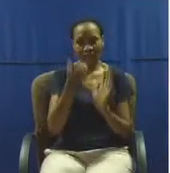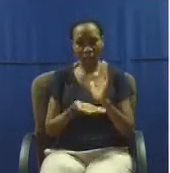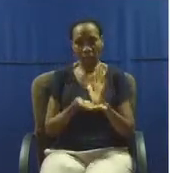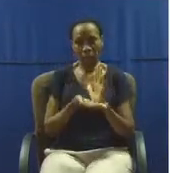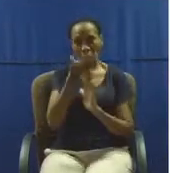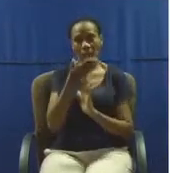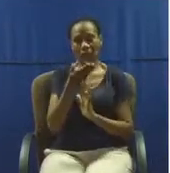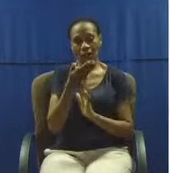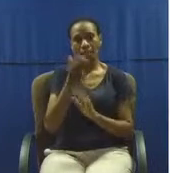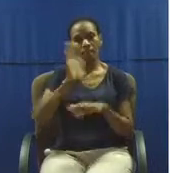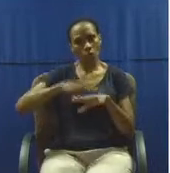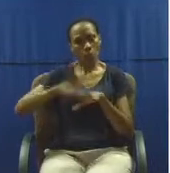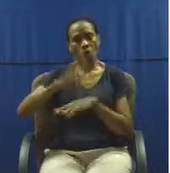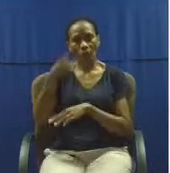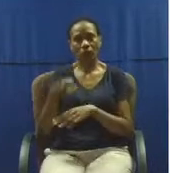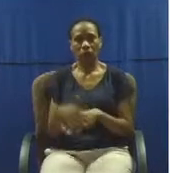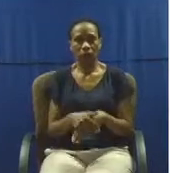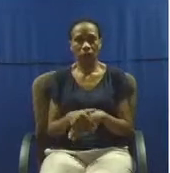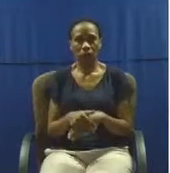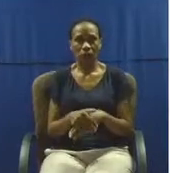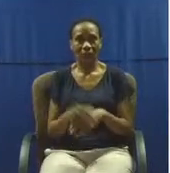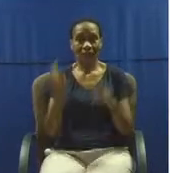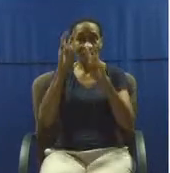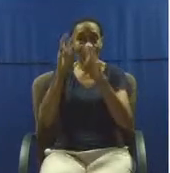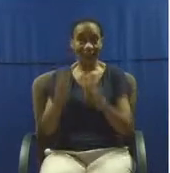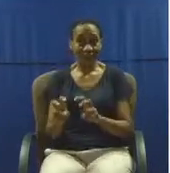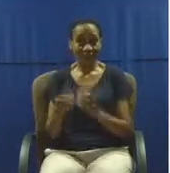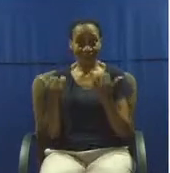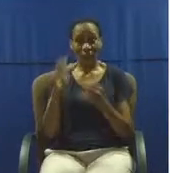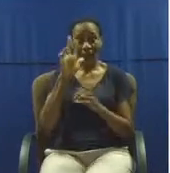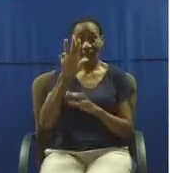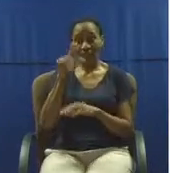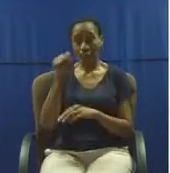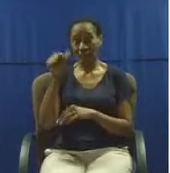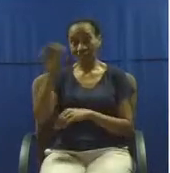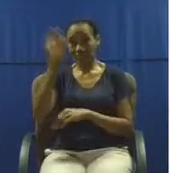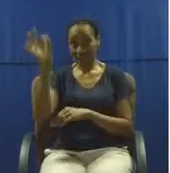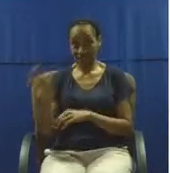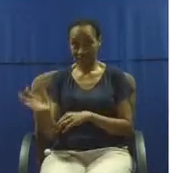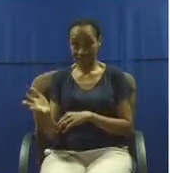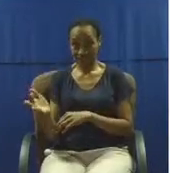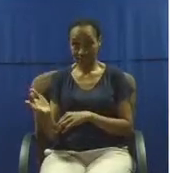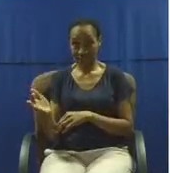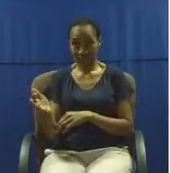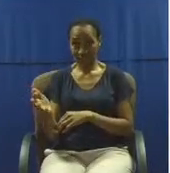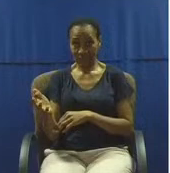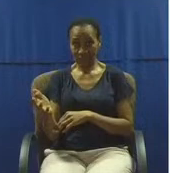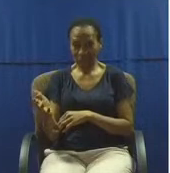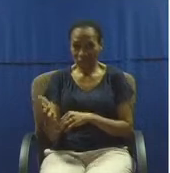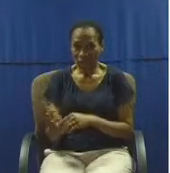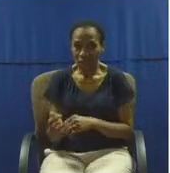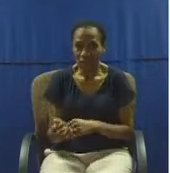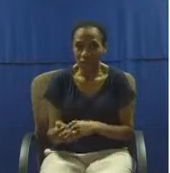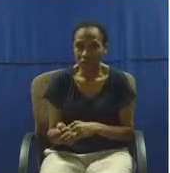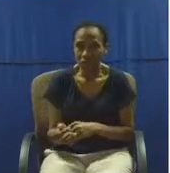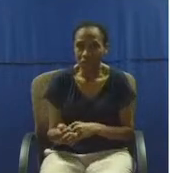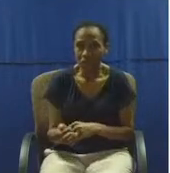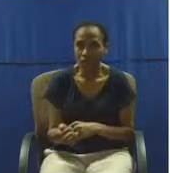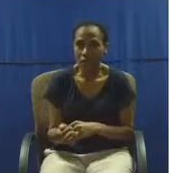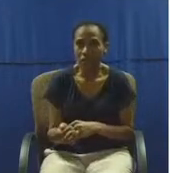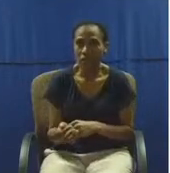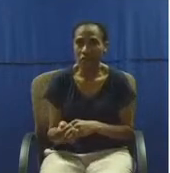more than double that. Electricity by 9.6%, fuel by 11%. And that's due to the corruption